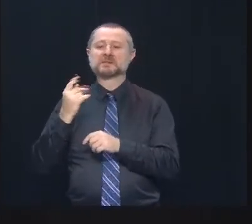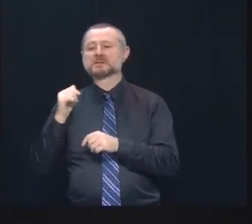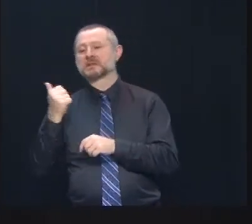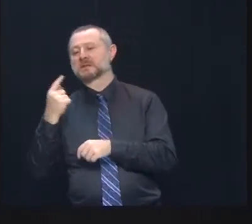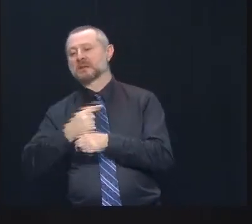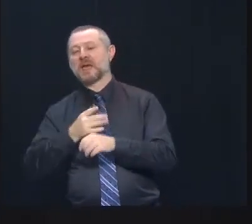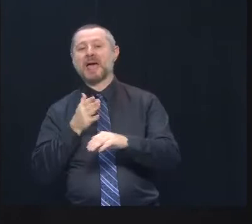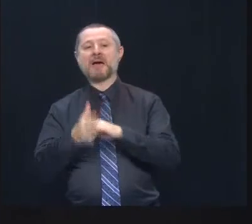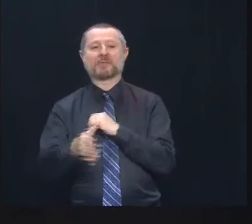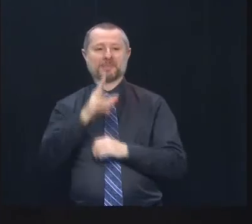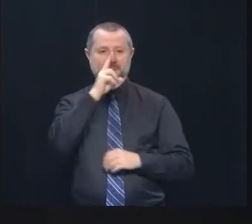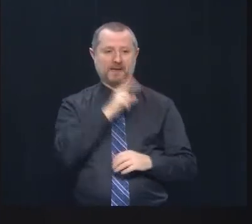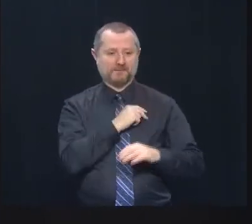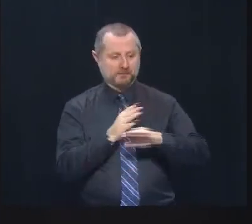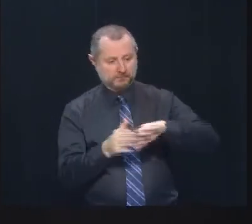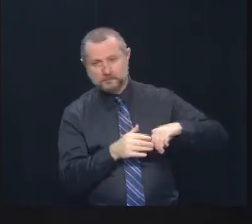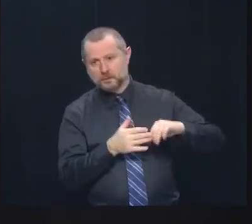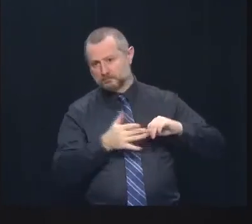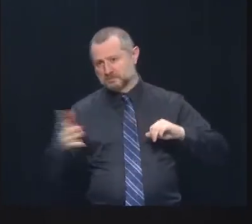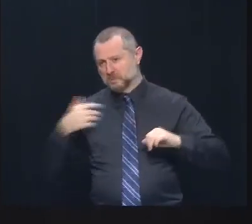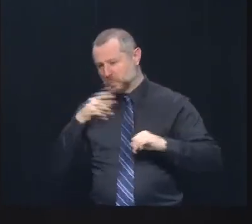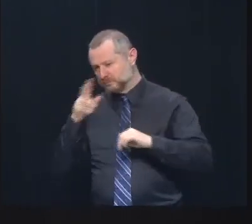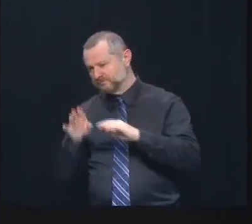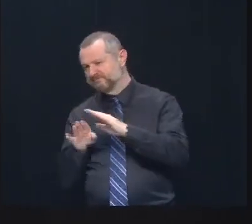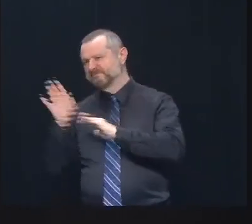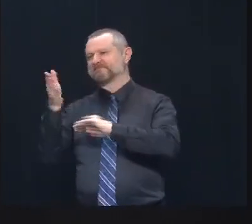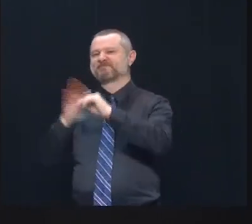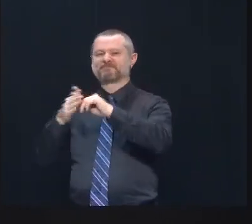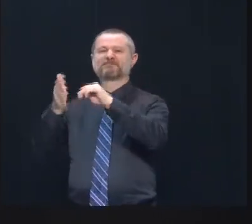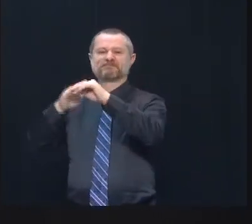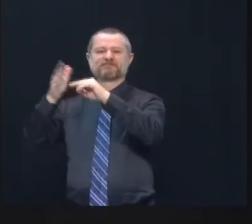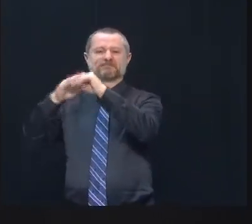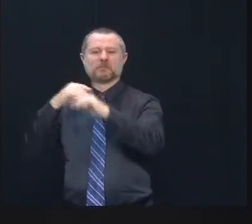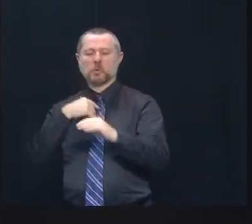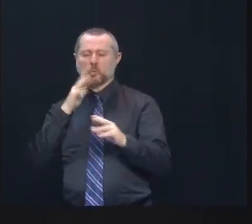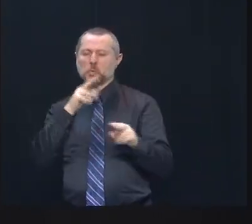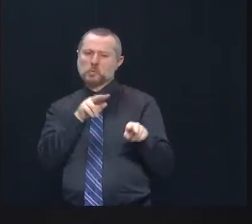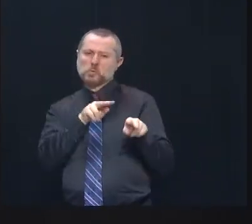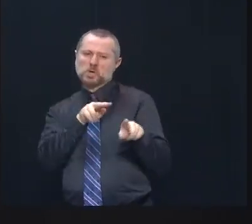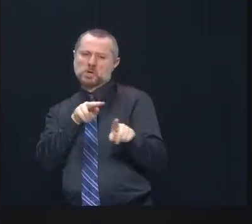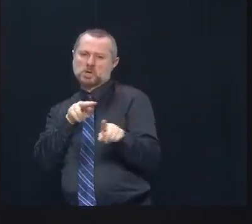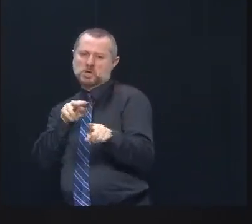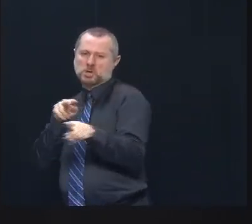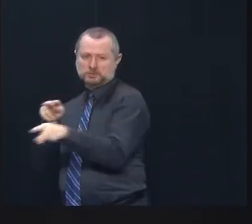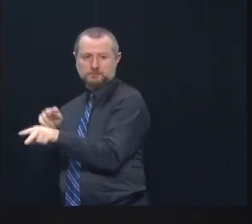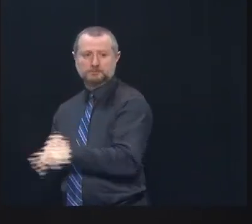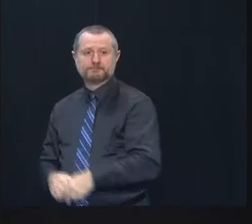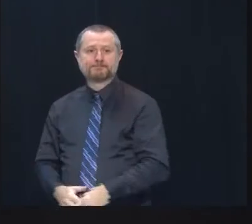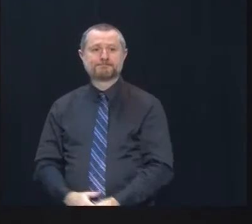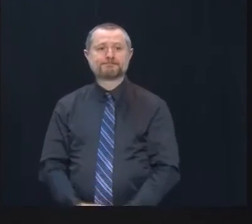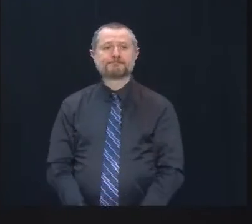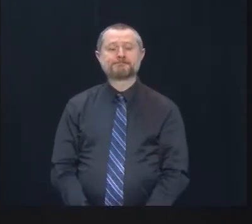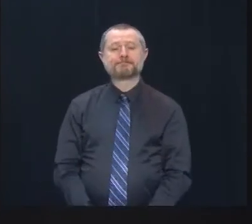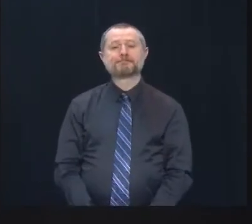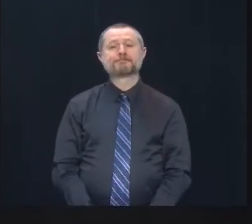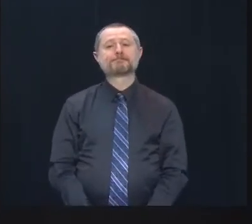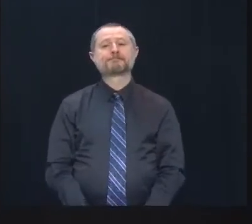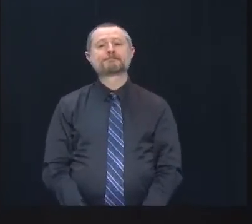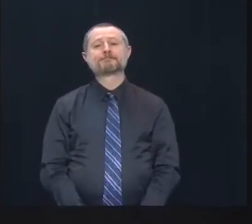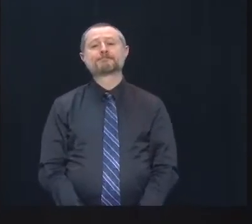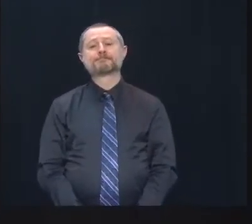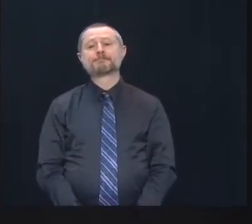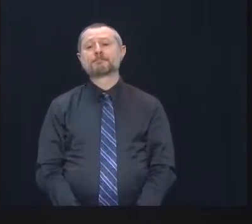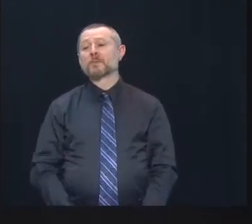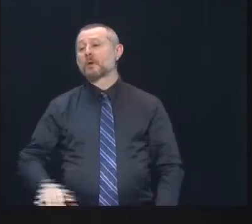weekend. You'll start to feel the number. We're also going to be doing, we've been advised to do